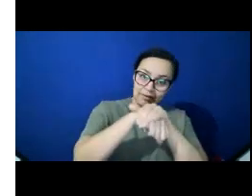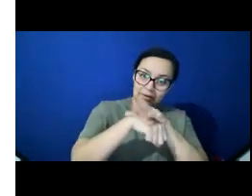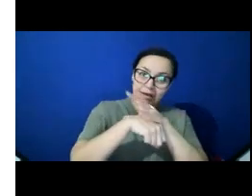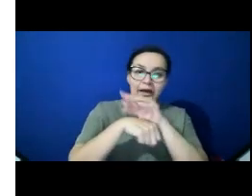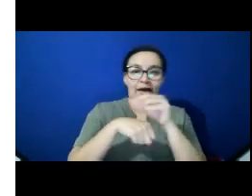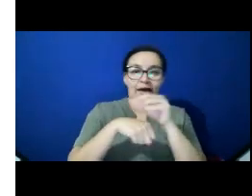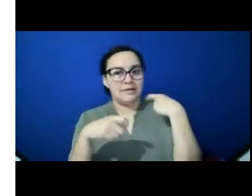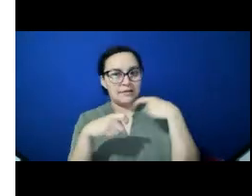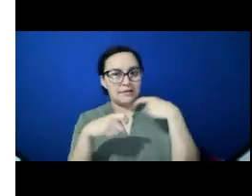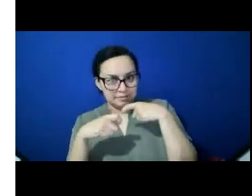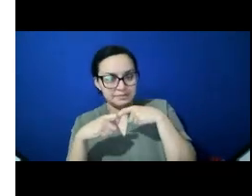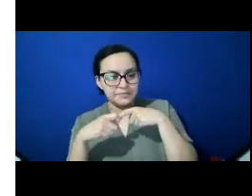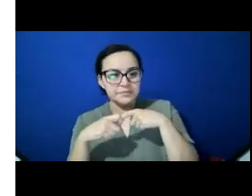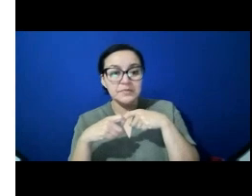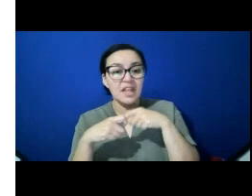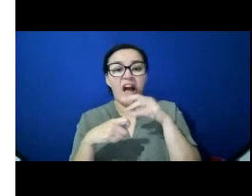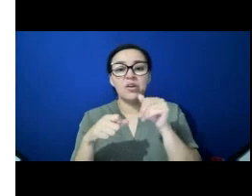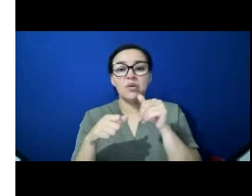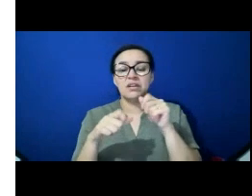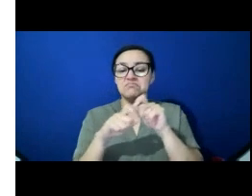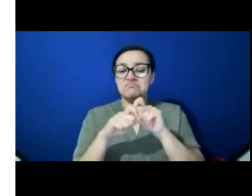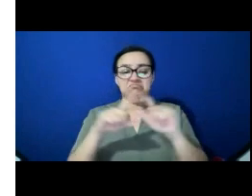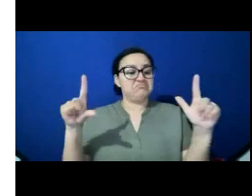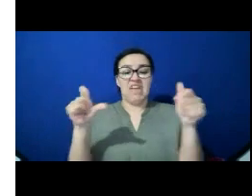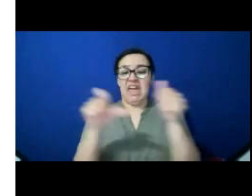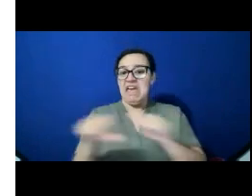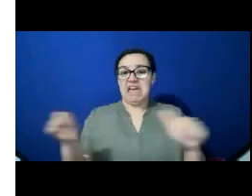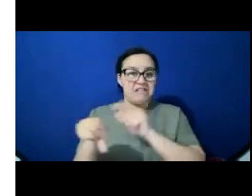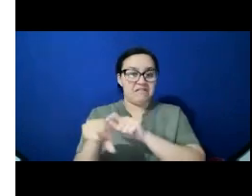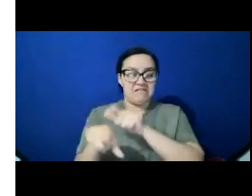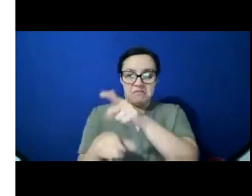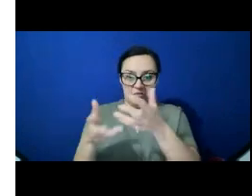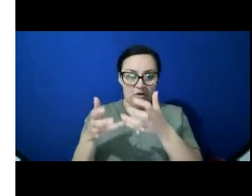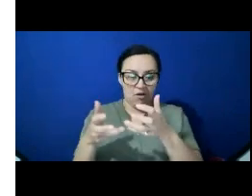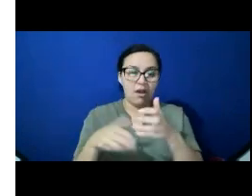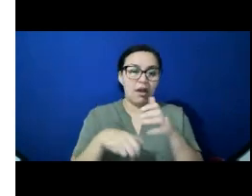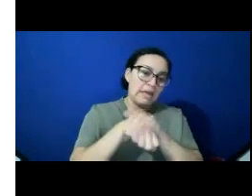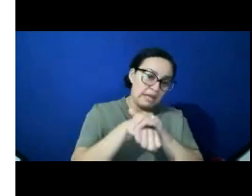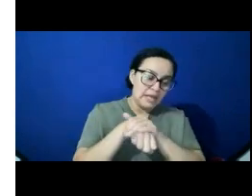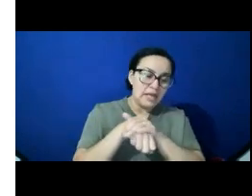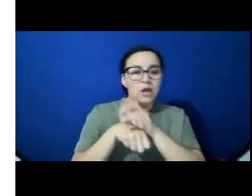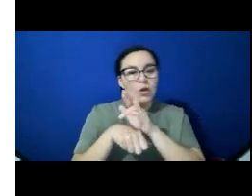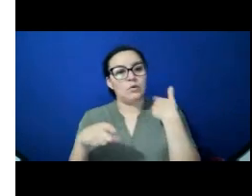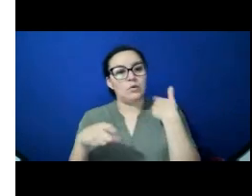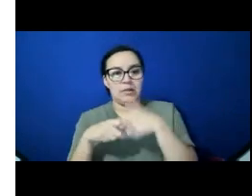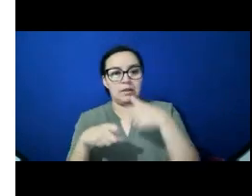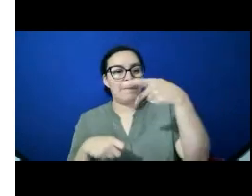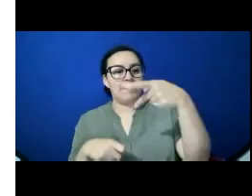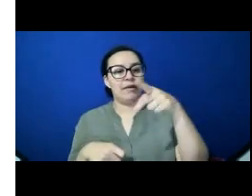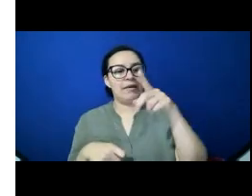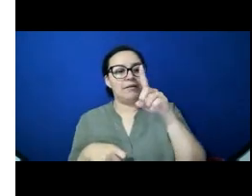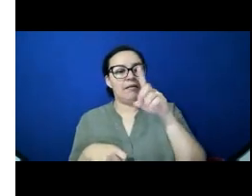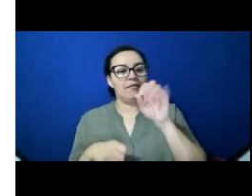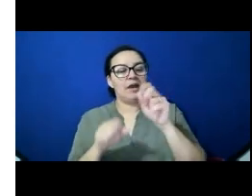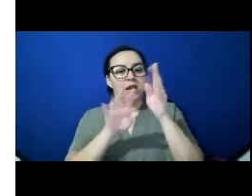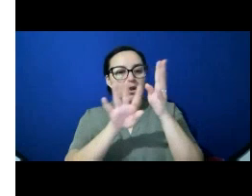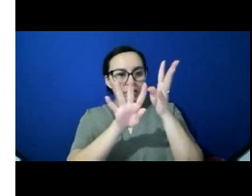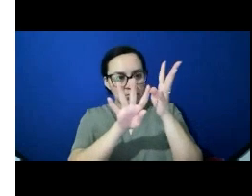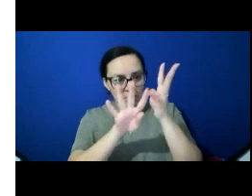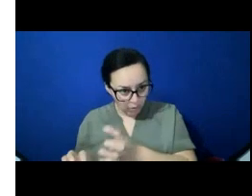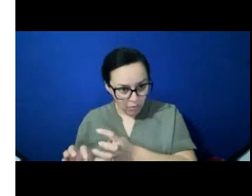Spanish, el and you're deseo going to be esta able plataforma to en inglés o en español. Va a tener este PDF download descargable. this Cada una de estas